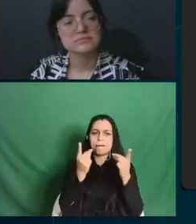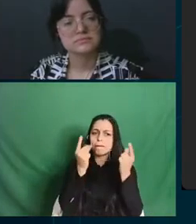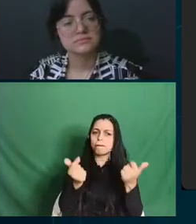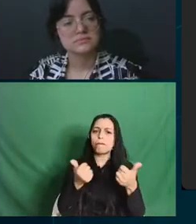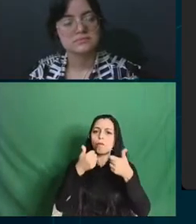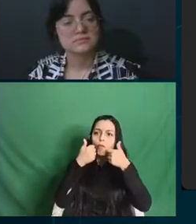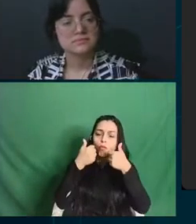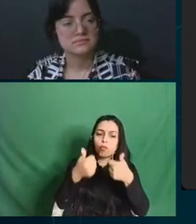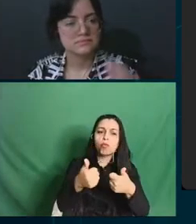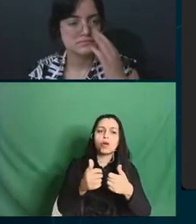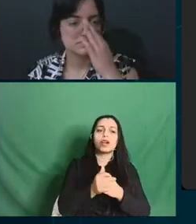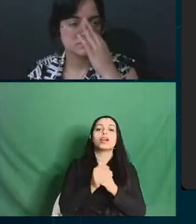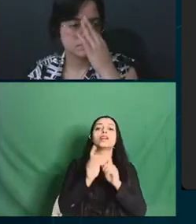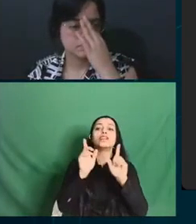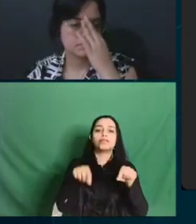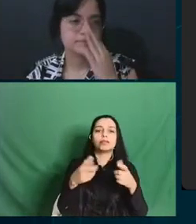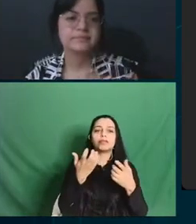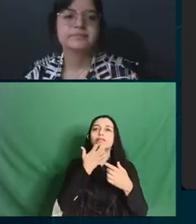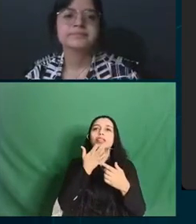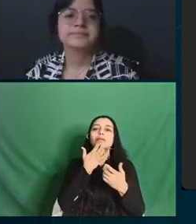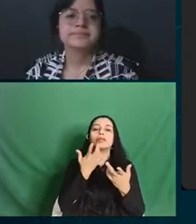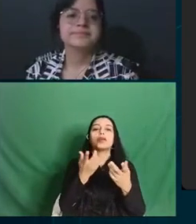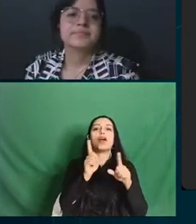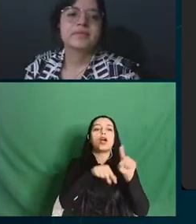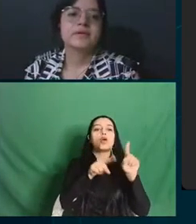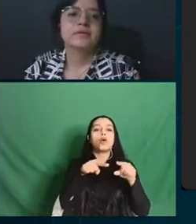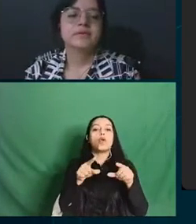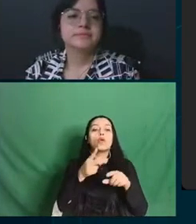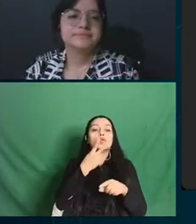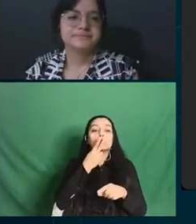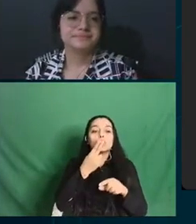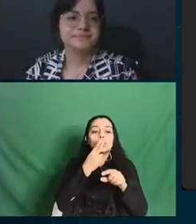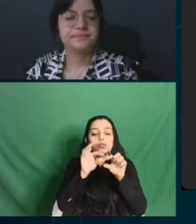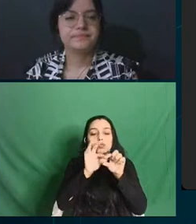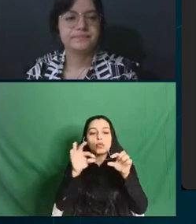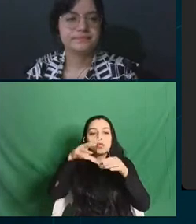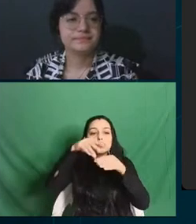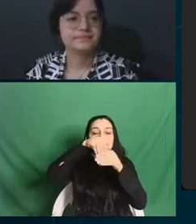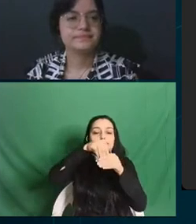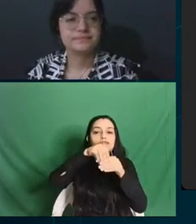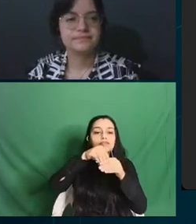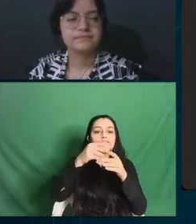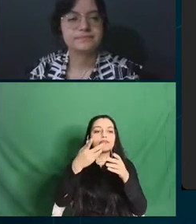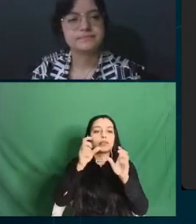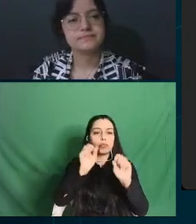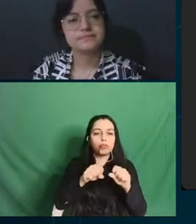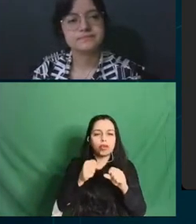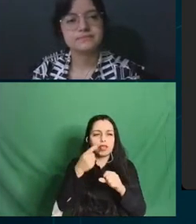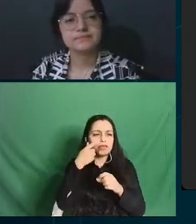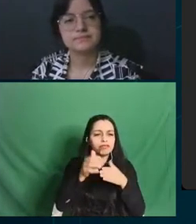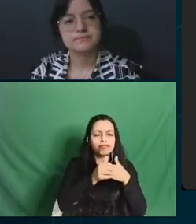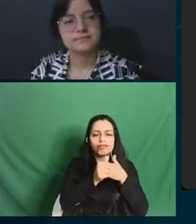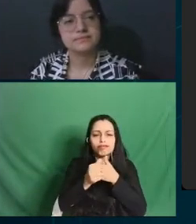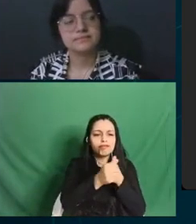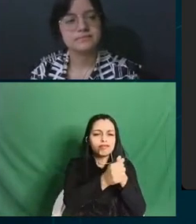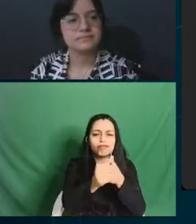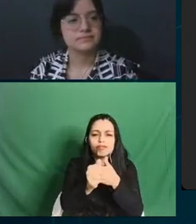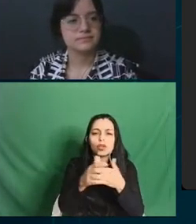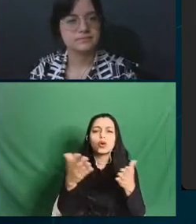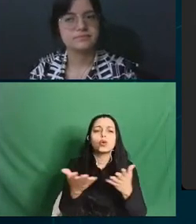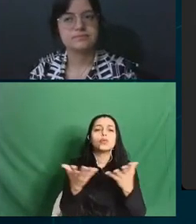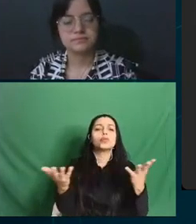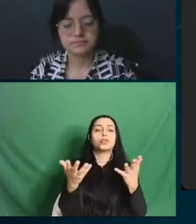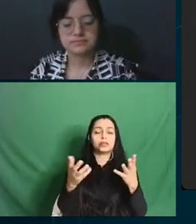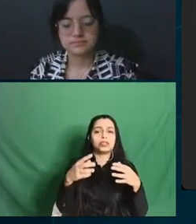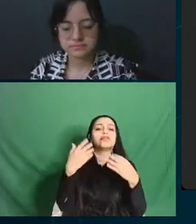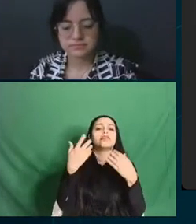the stores, the tiny stores in Vietnam or wherever, and they were using FTP